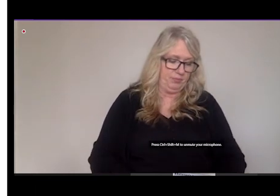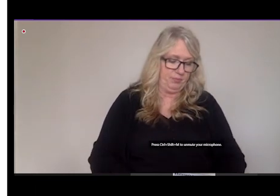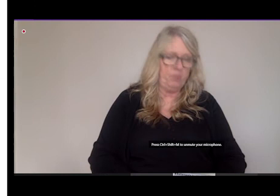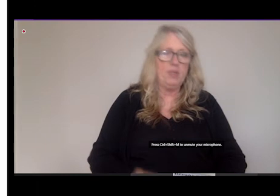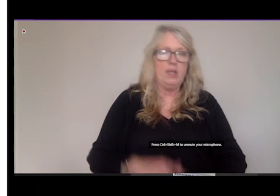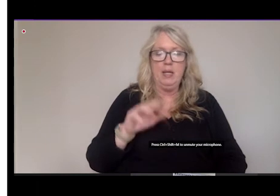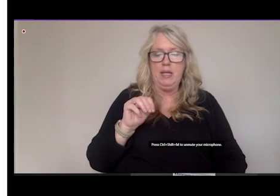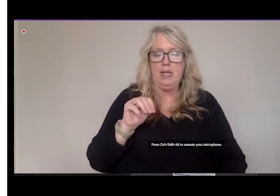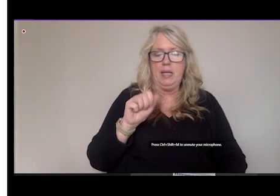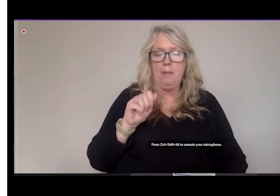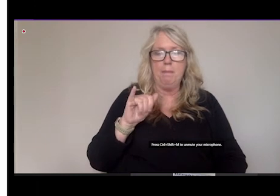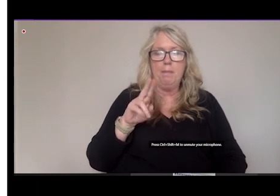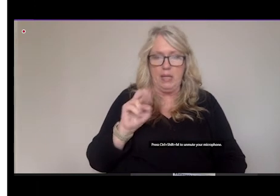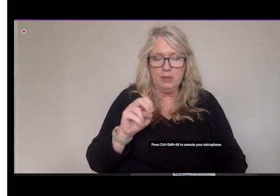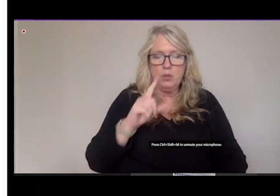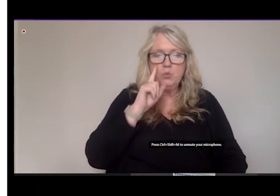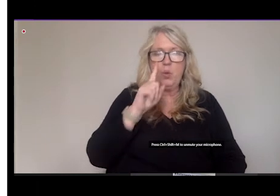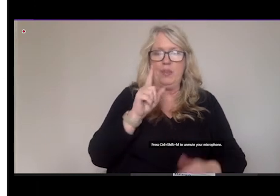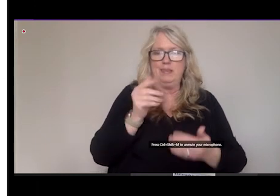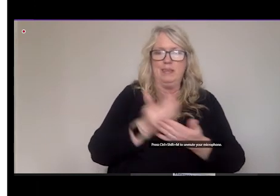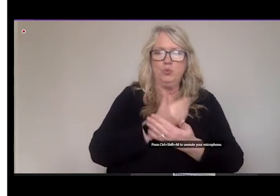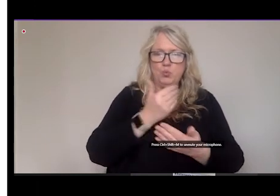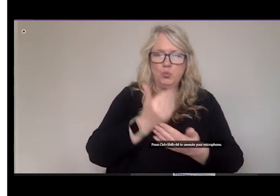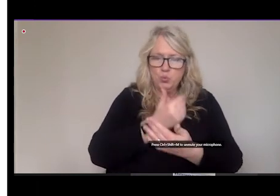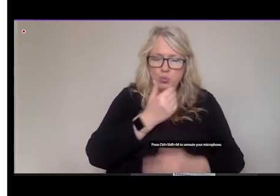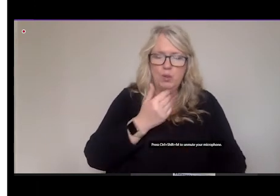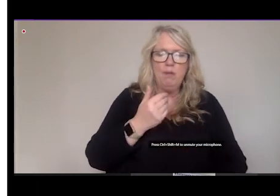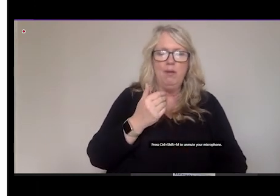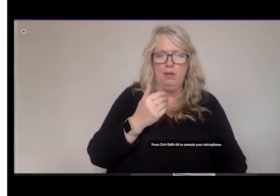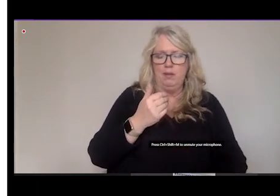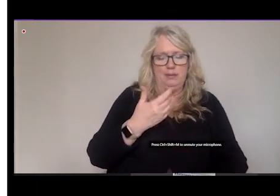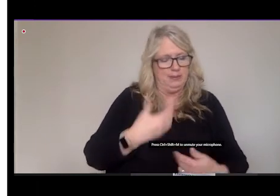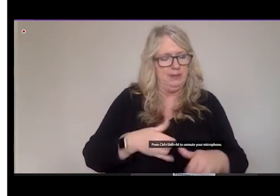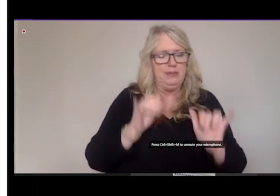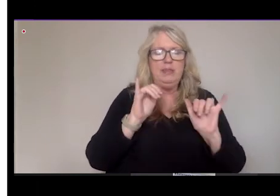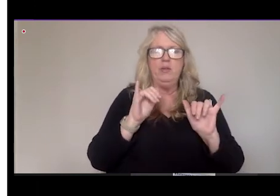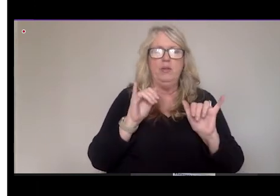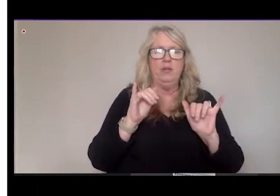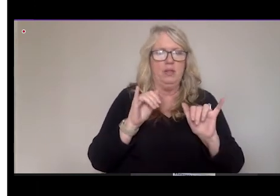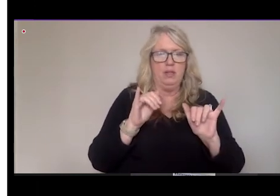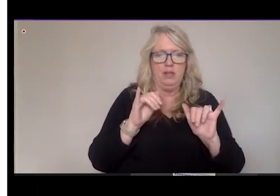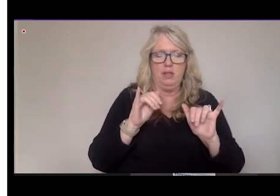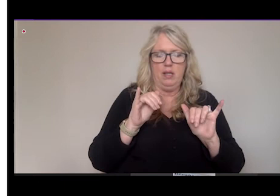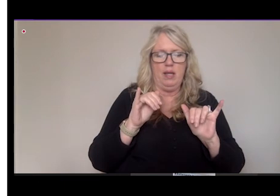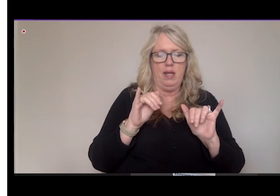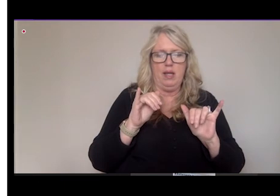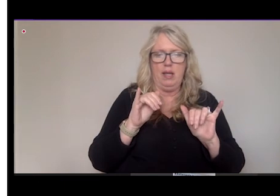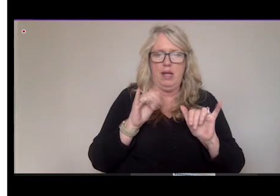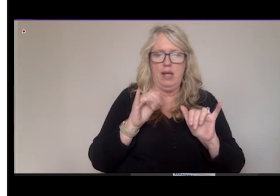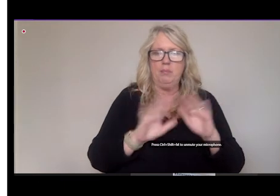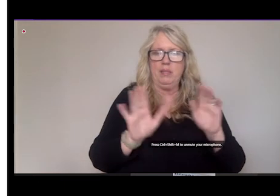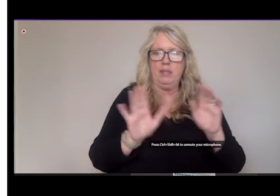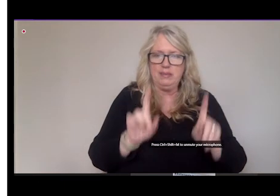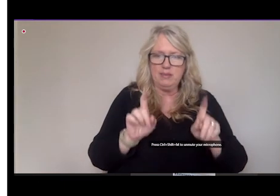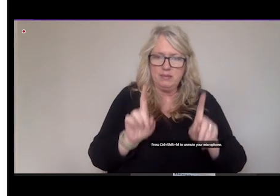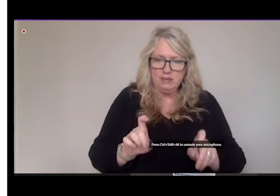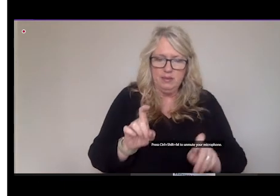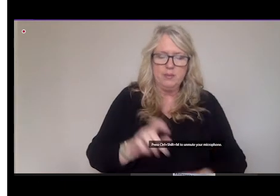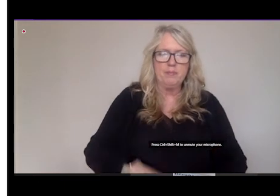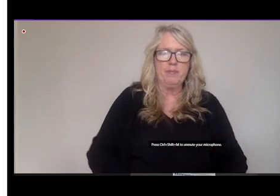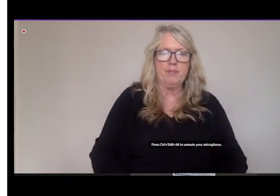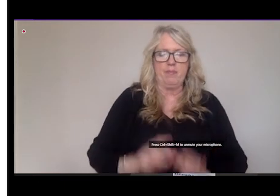The next example is in Maine, and this is relatively new. It's still